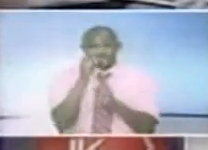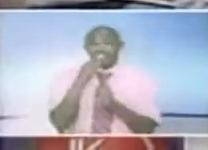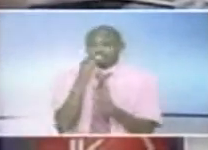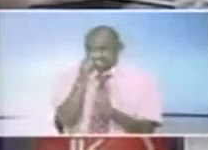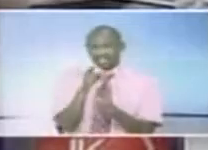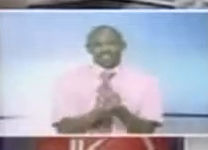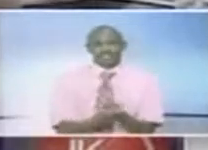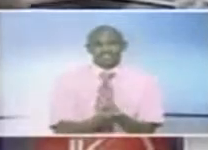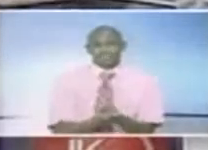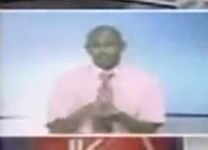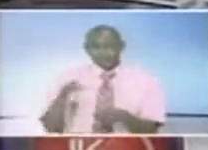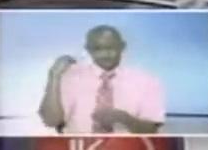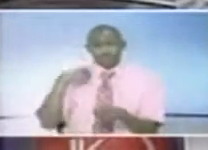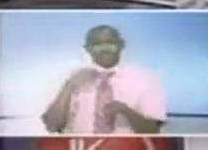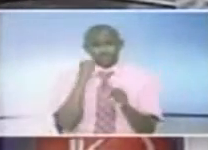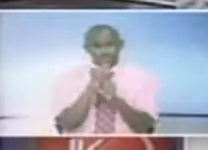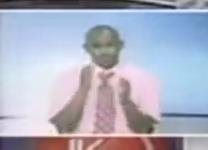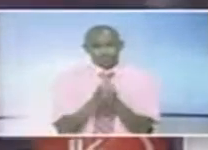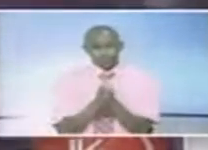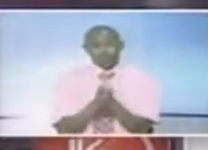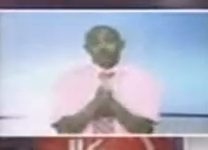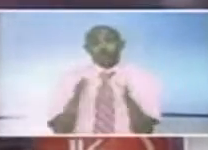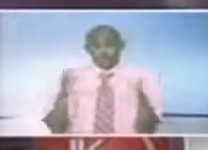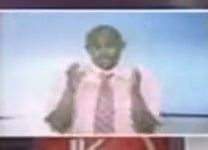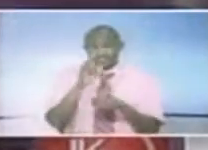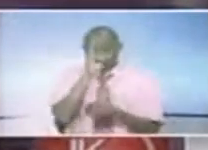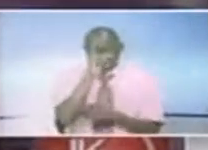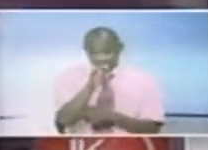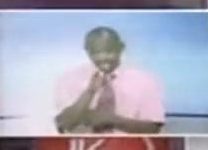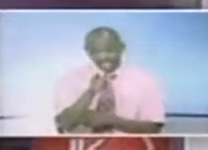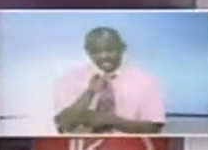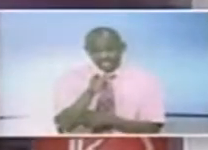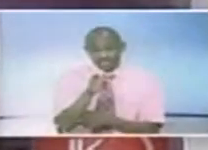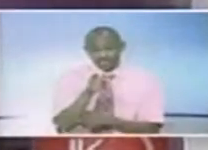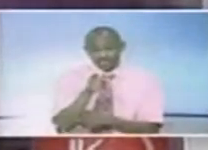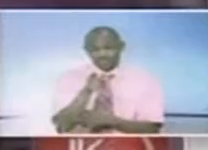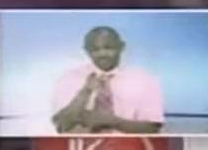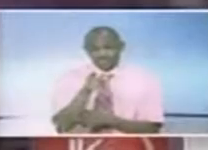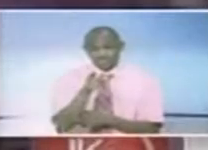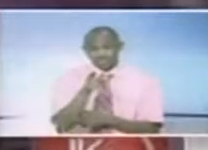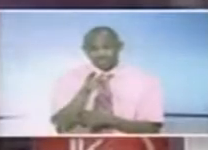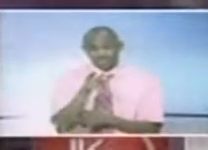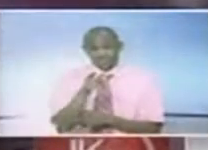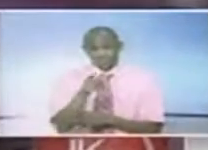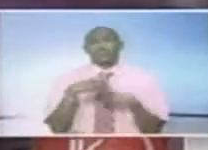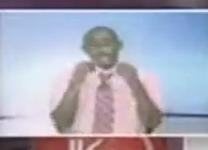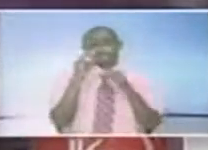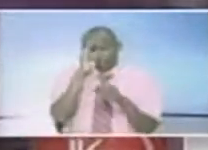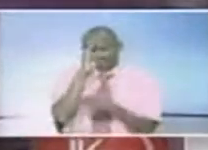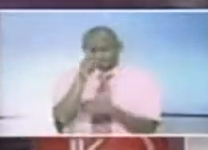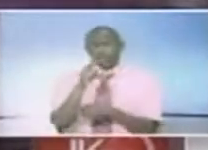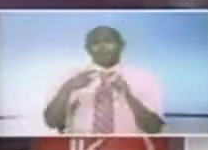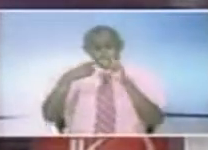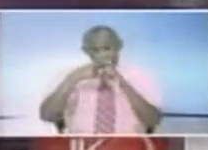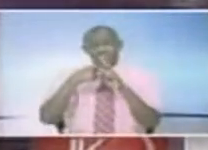mentioning. We were doing a track for the community policing. Yeah. And to give police a